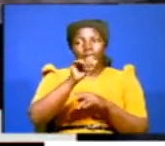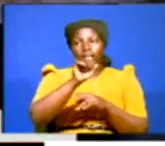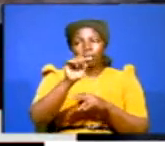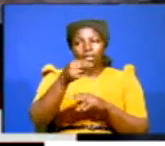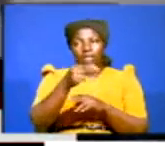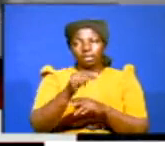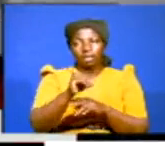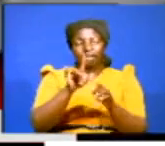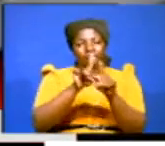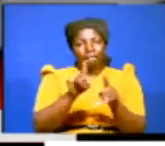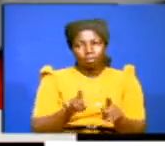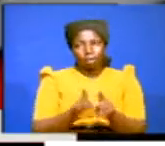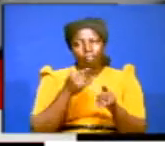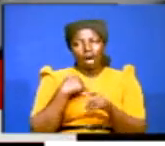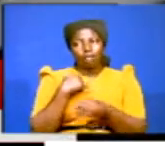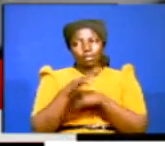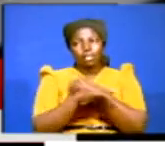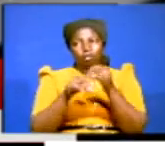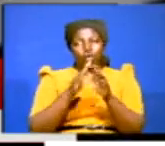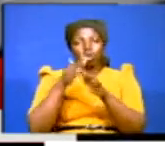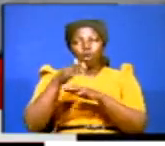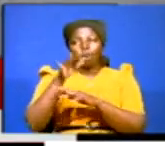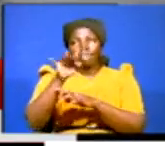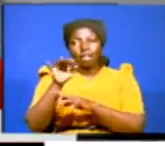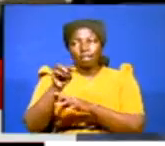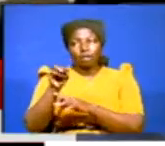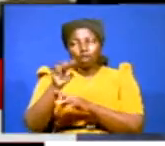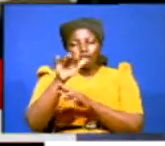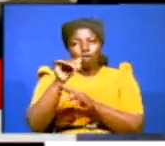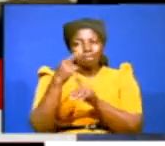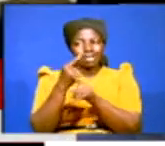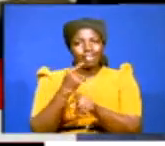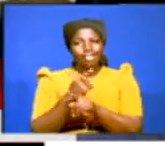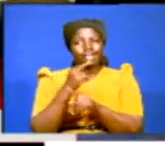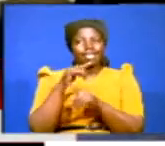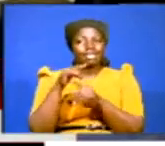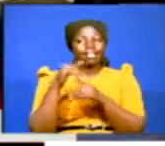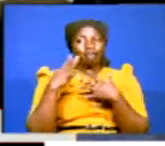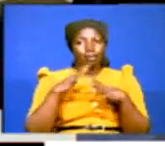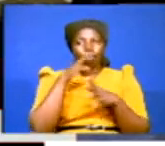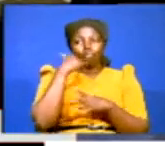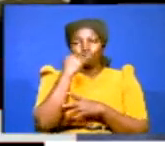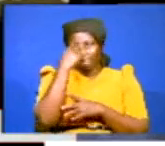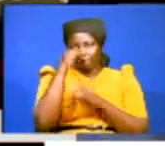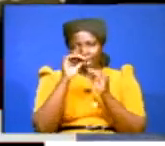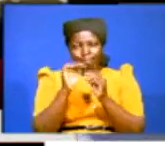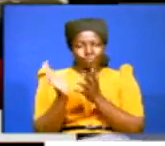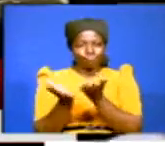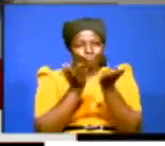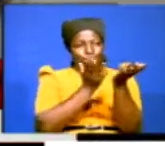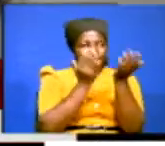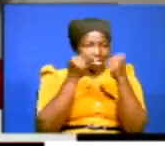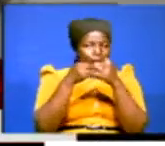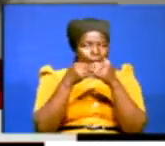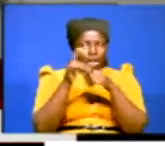siphoning more than 30 million shillings from various unsuspecting victims. She was arraigned at Kibera Law Courts, where she was remanded